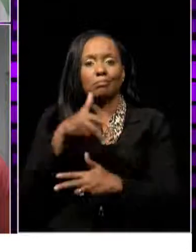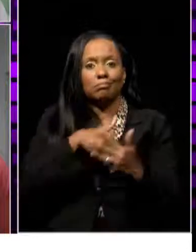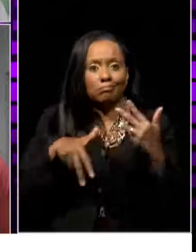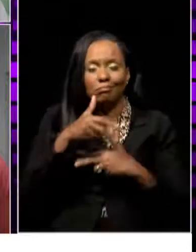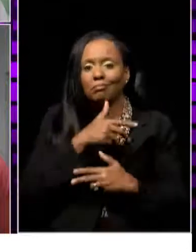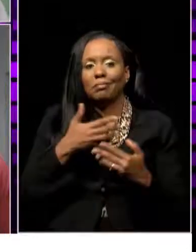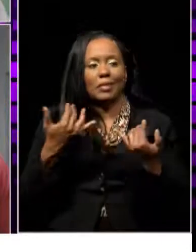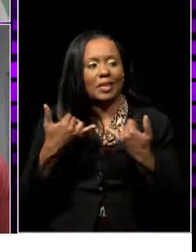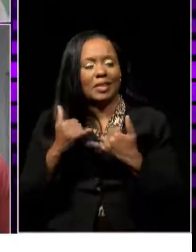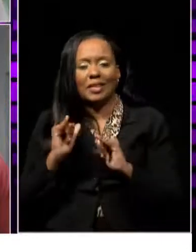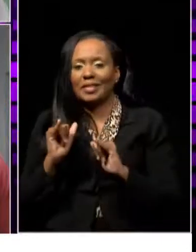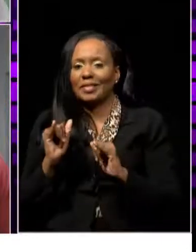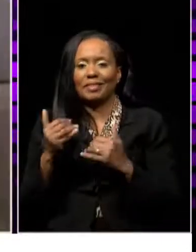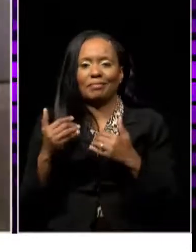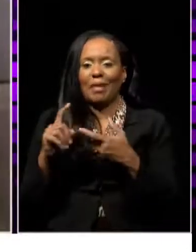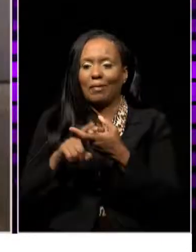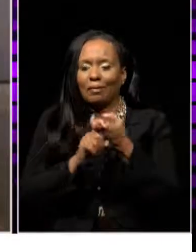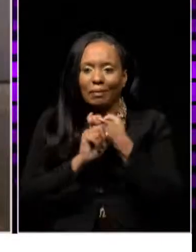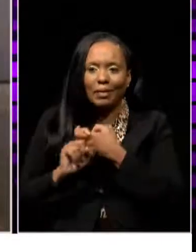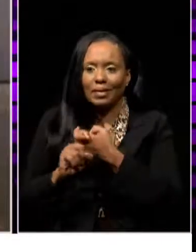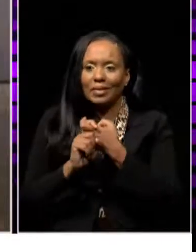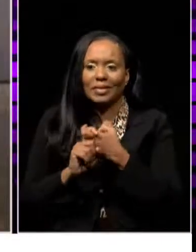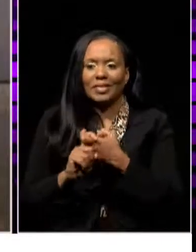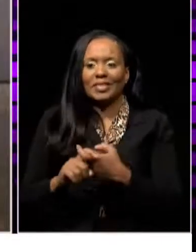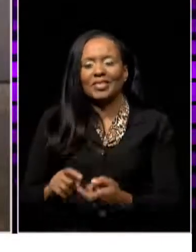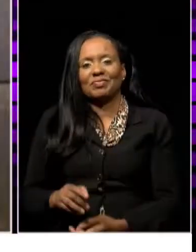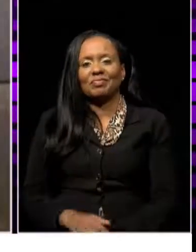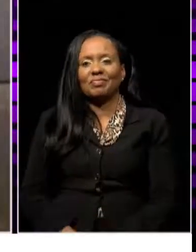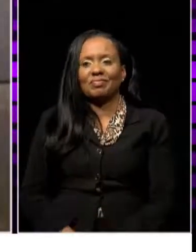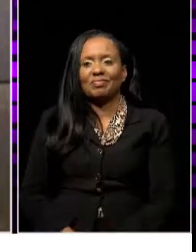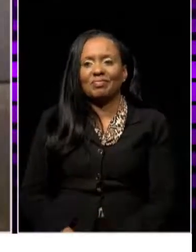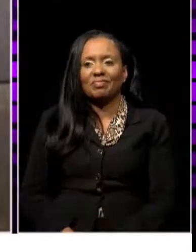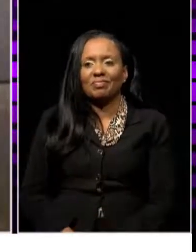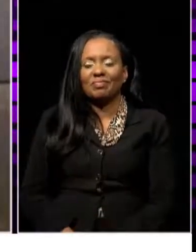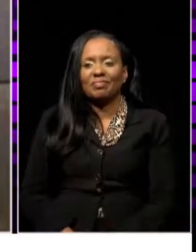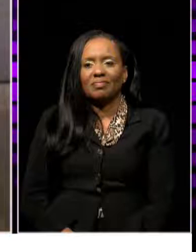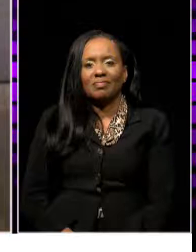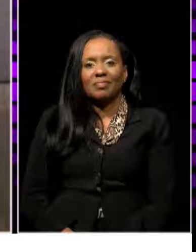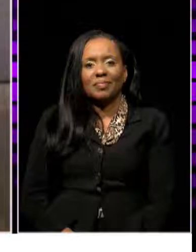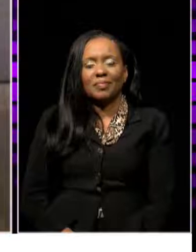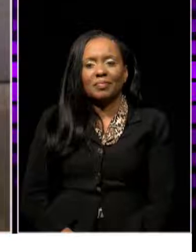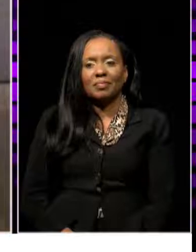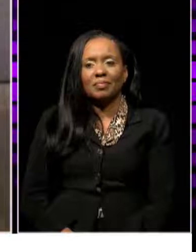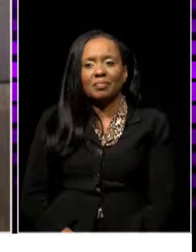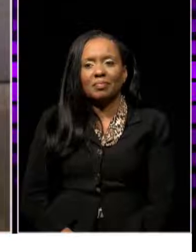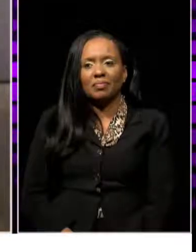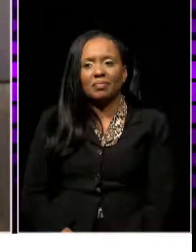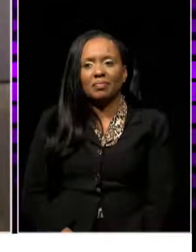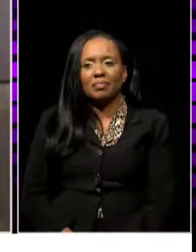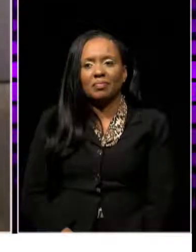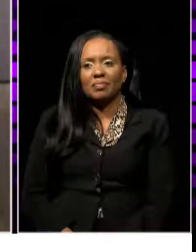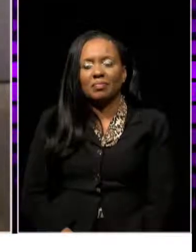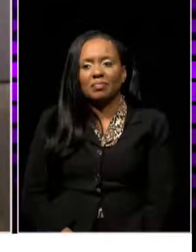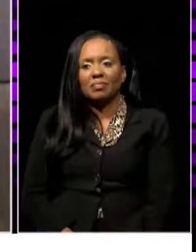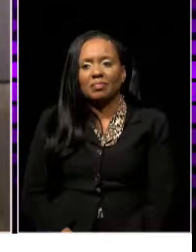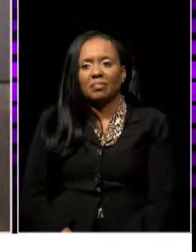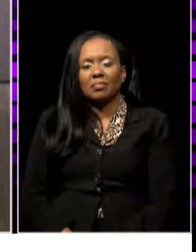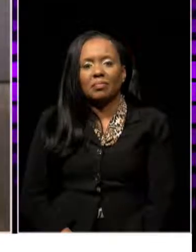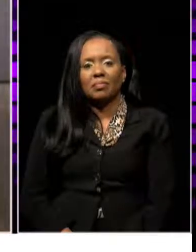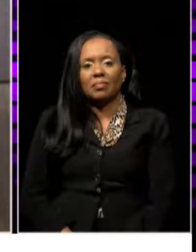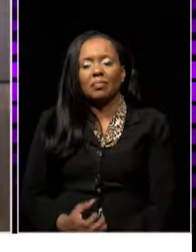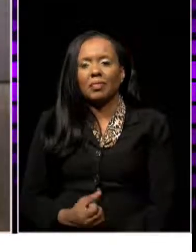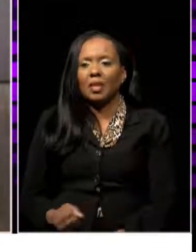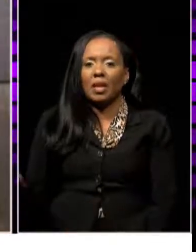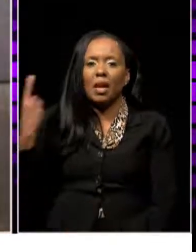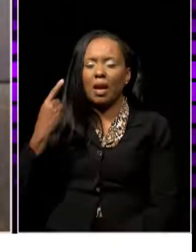all, before last year, I used to have a session at the end of my class